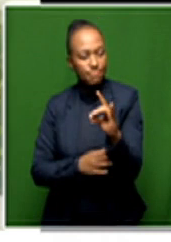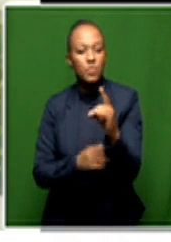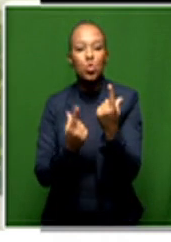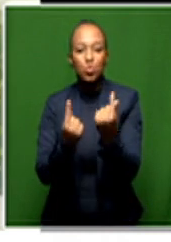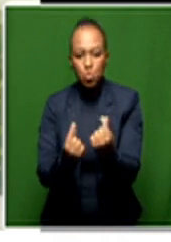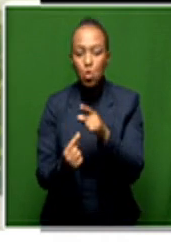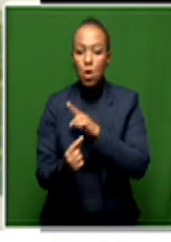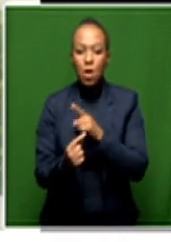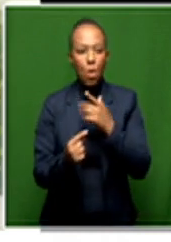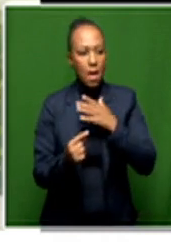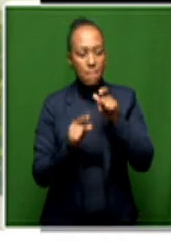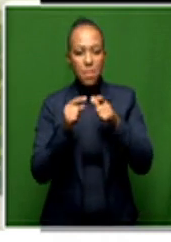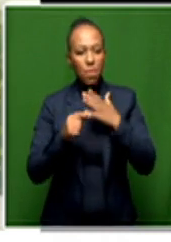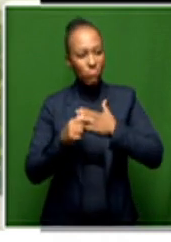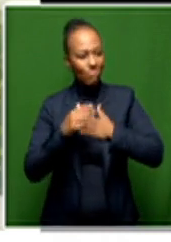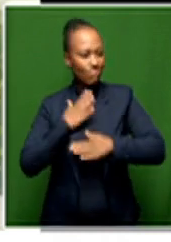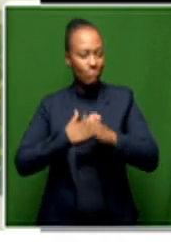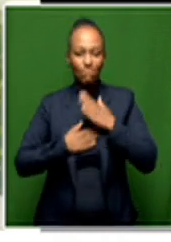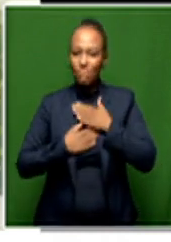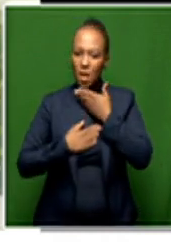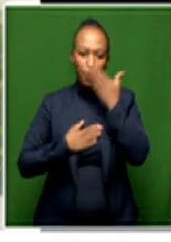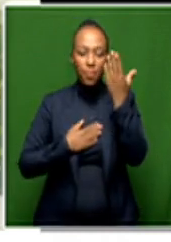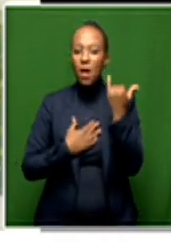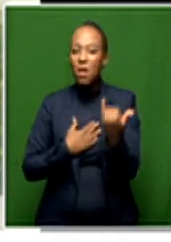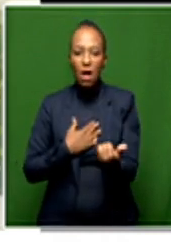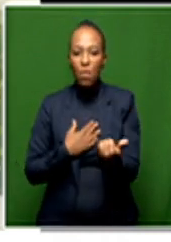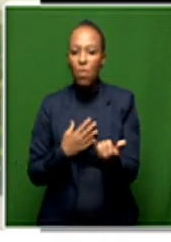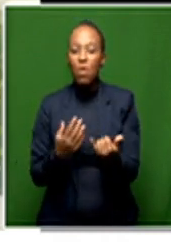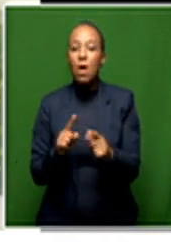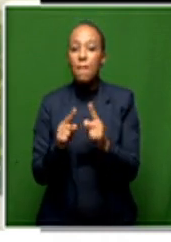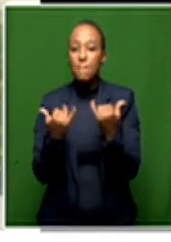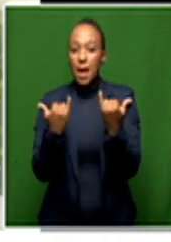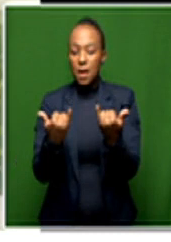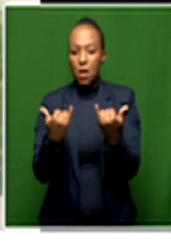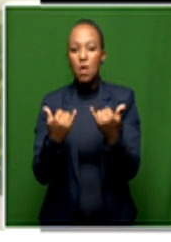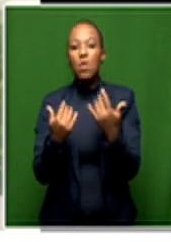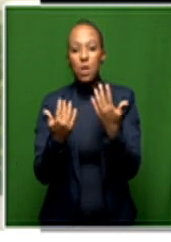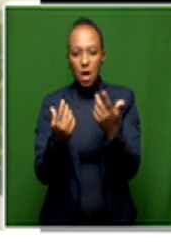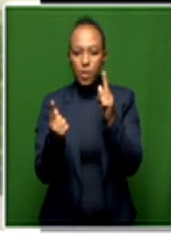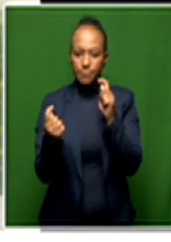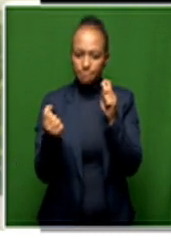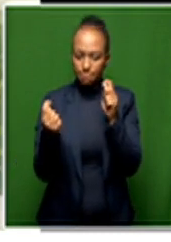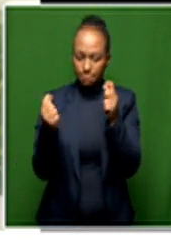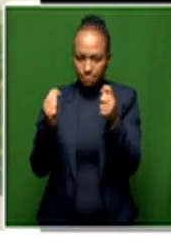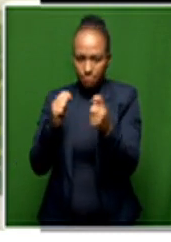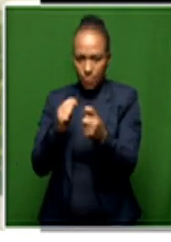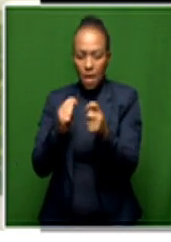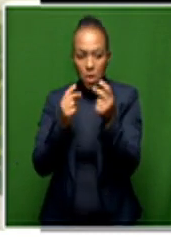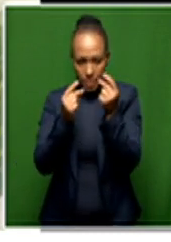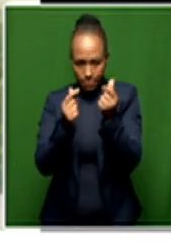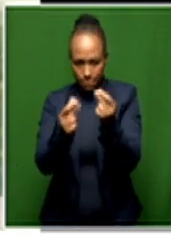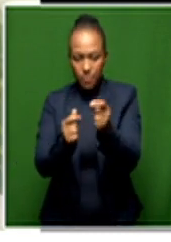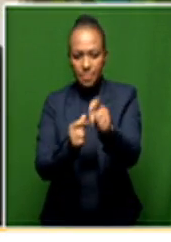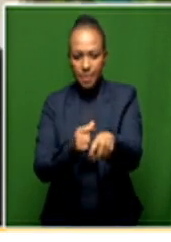that the impatience of the people is running thin, justifiably so. But I think we are turning the corner, and we just need to quicken the